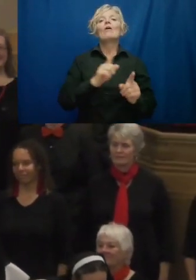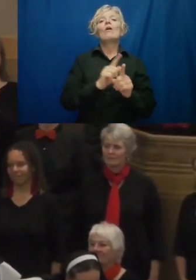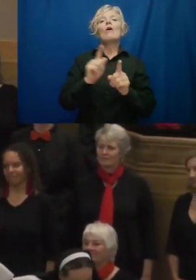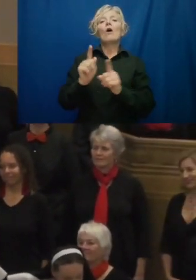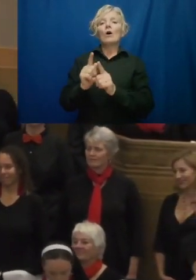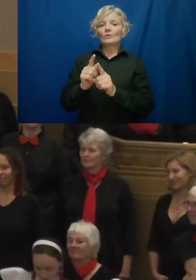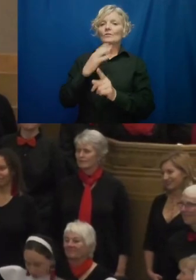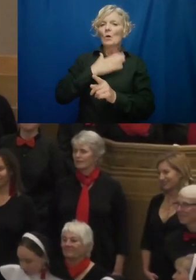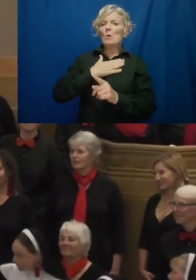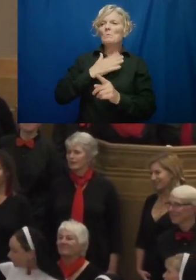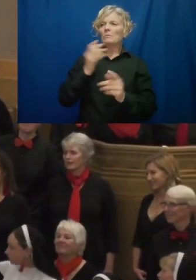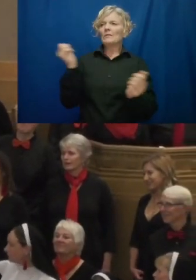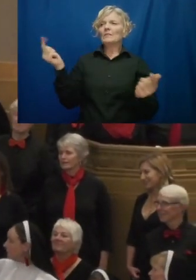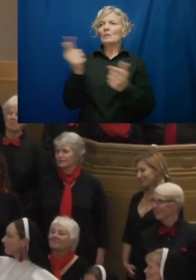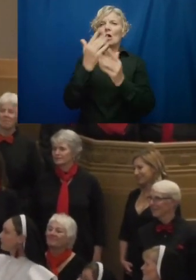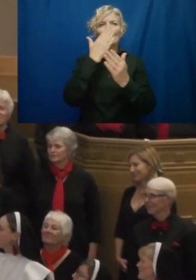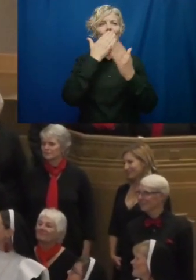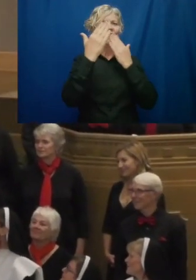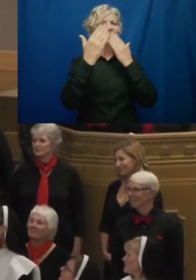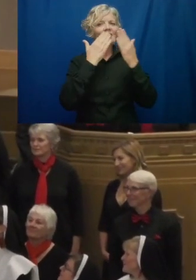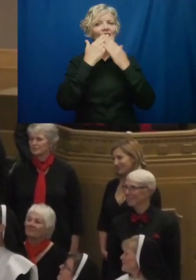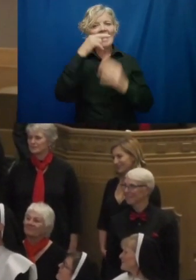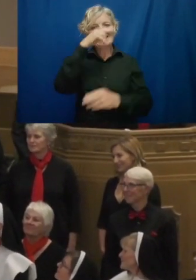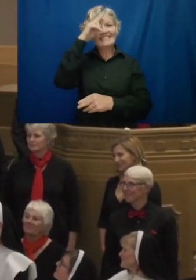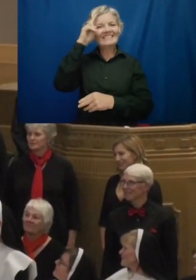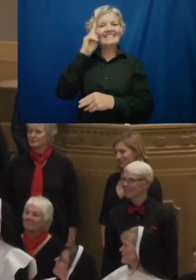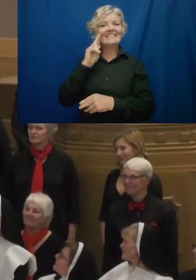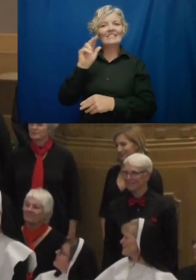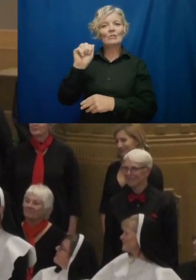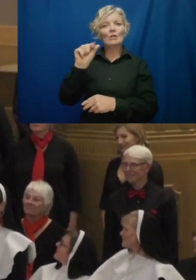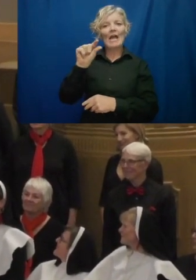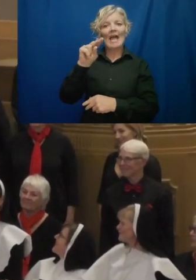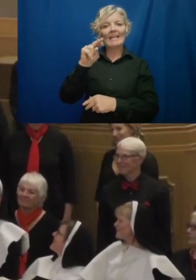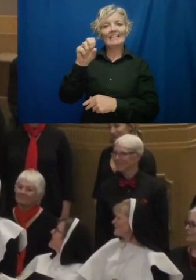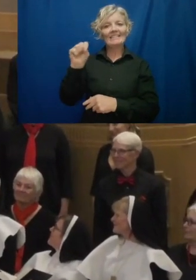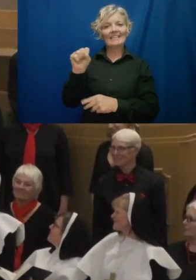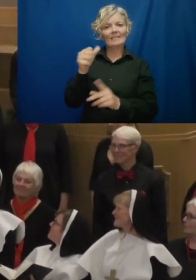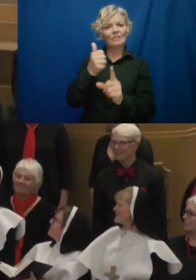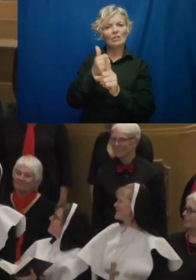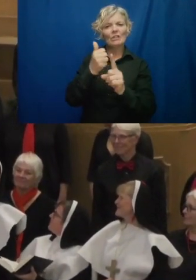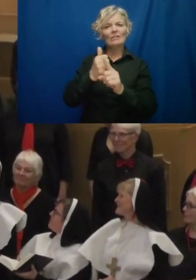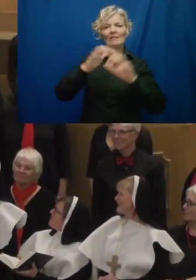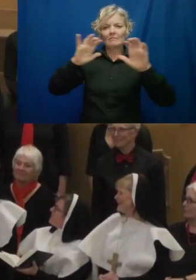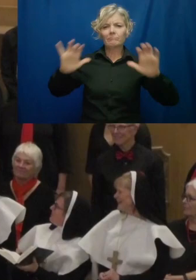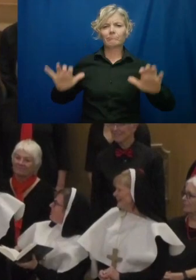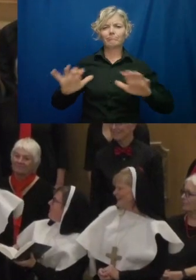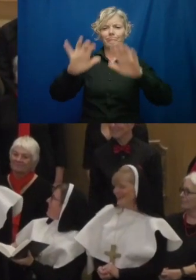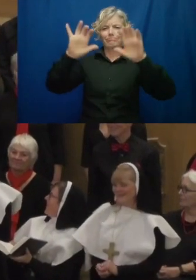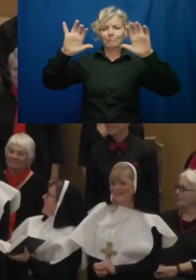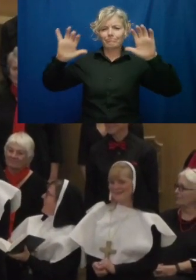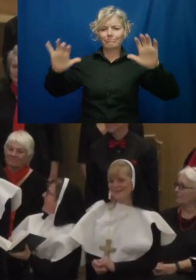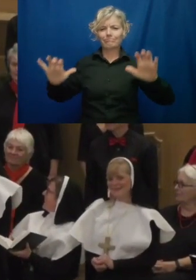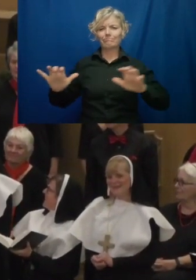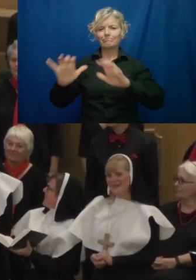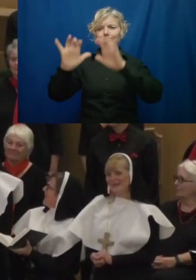sheet. And also let us give our thanks to Sister Agnes, who did the